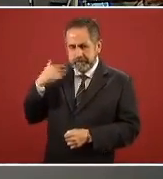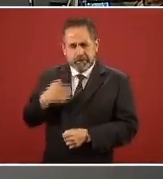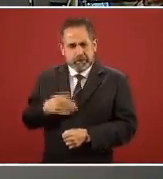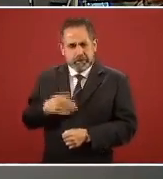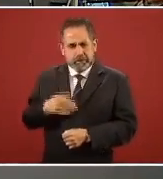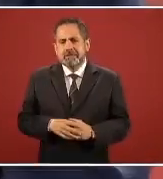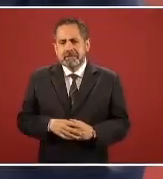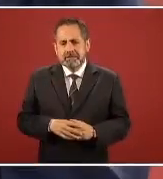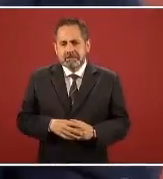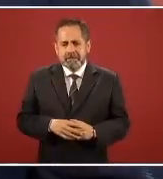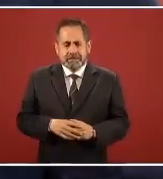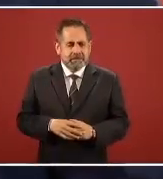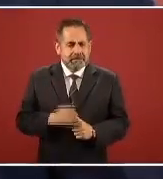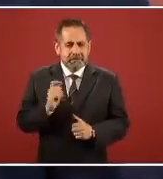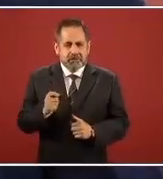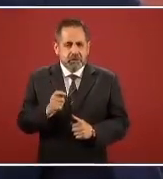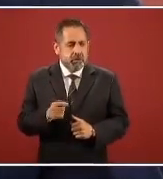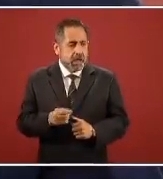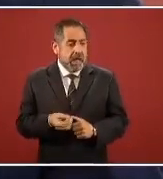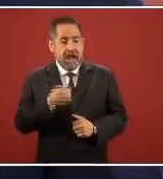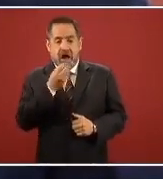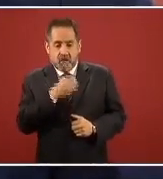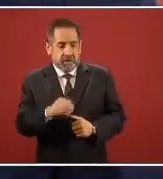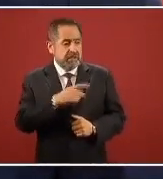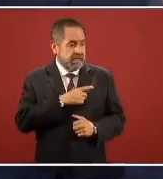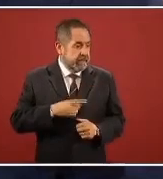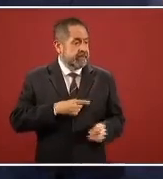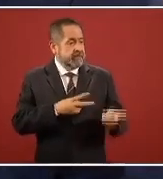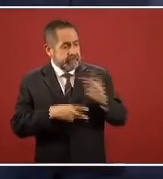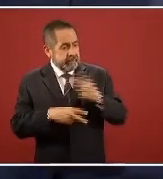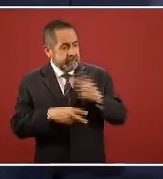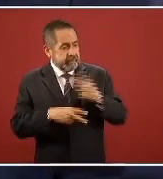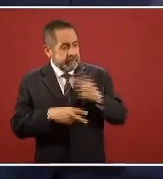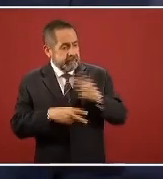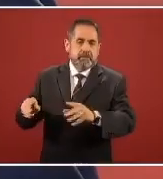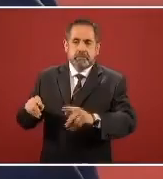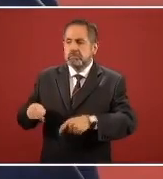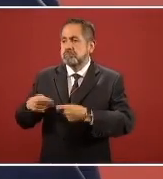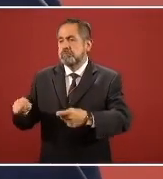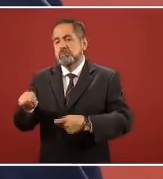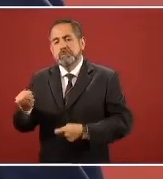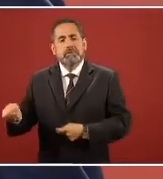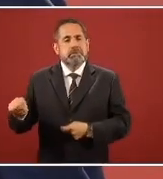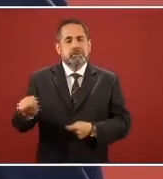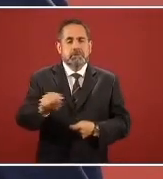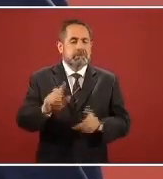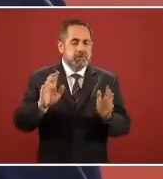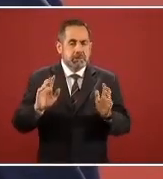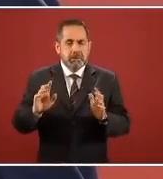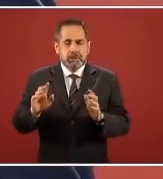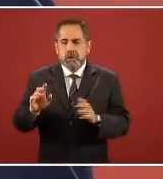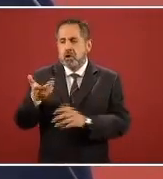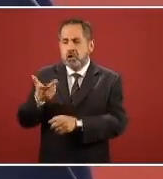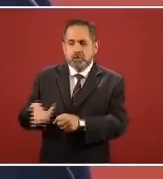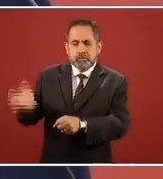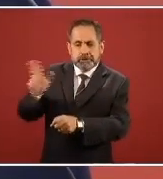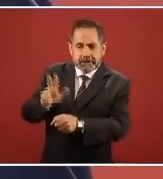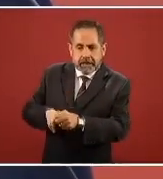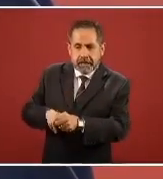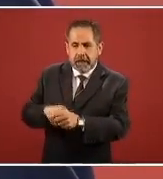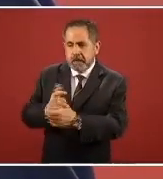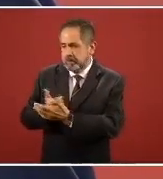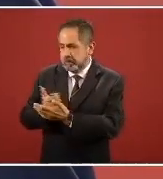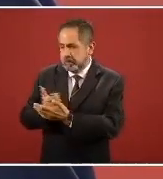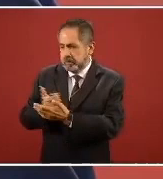little further than that. Asunto obligatorio. Hey, centros de salud, hospitales.